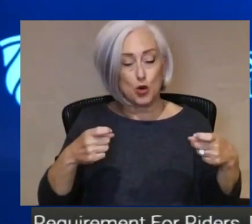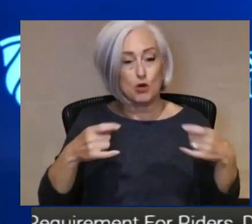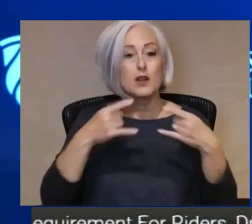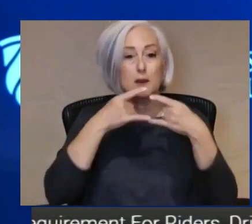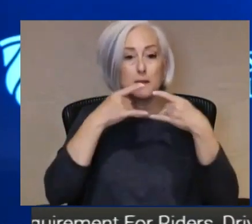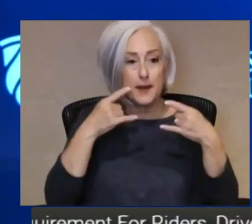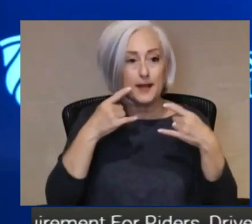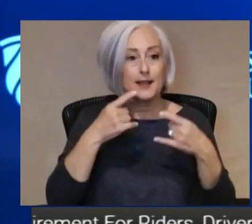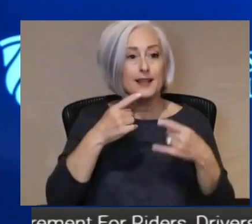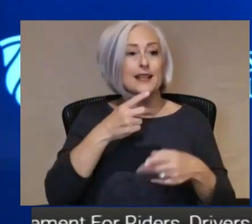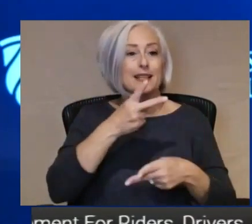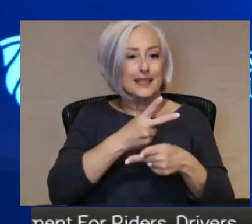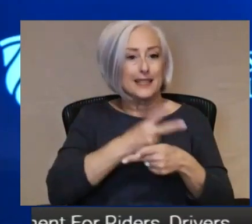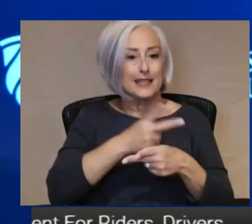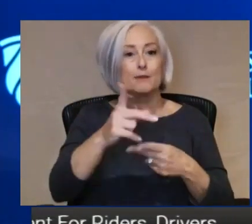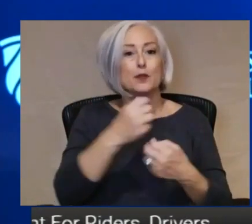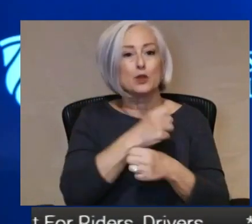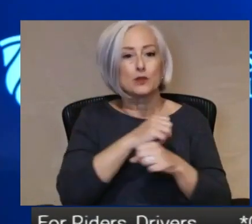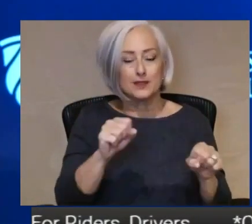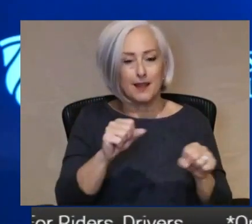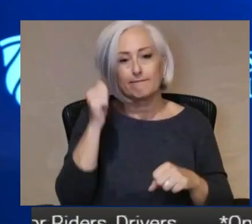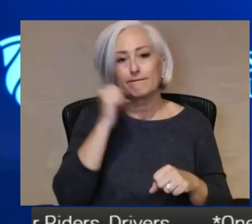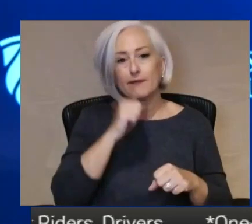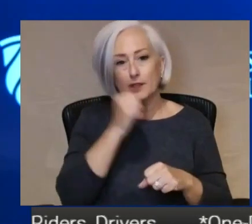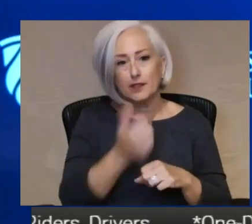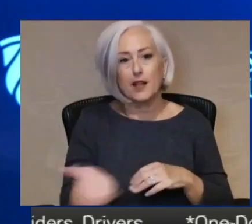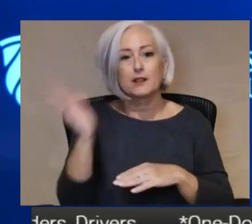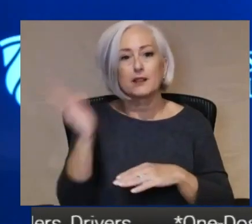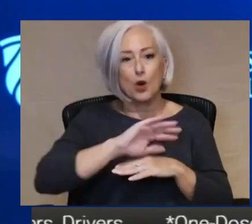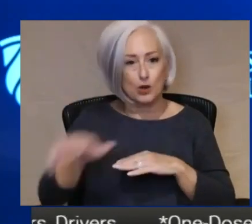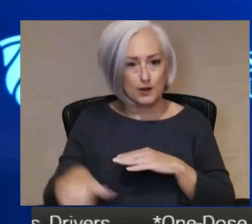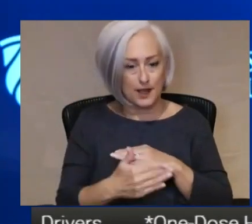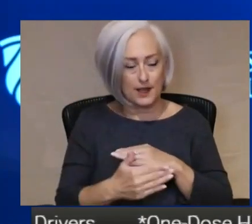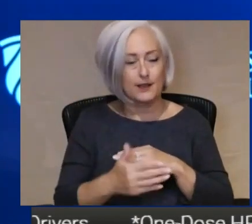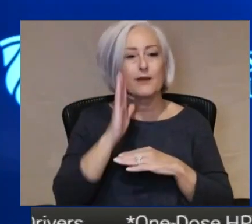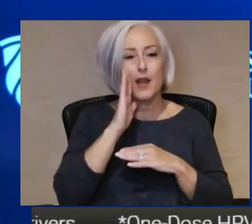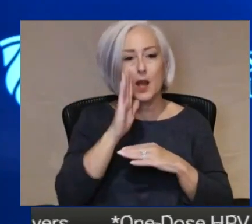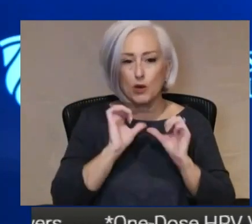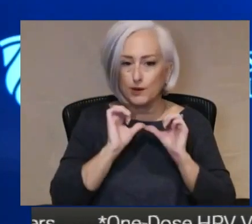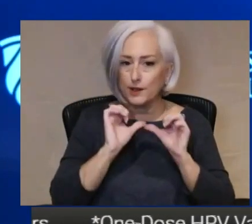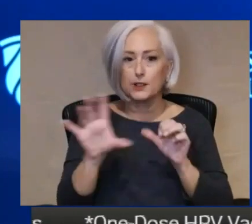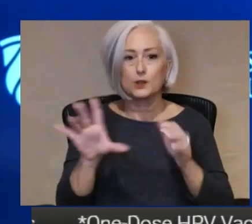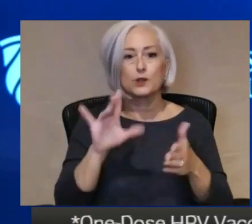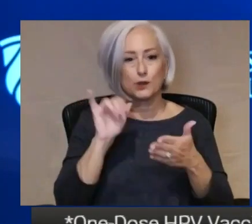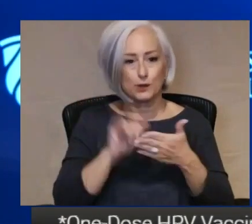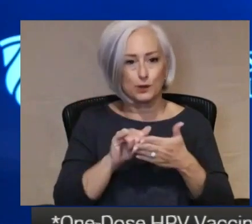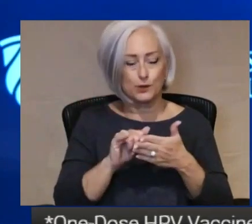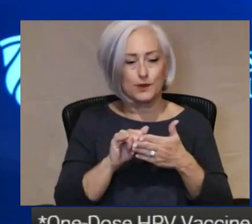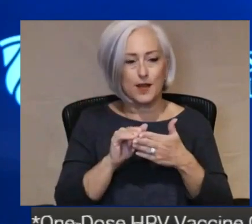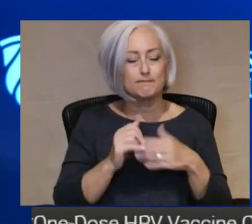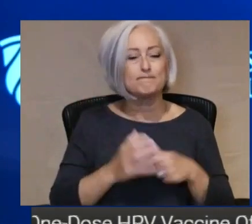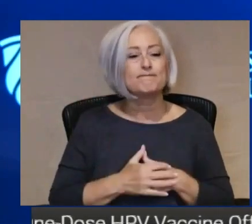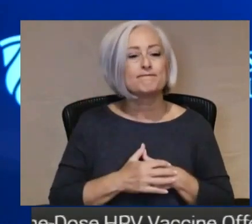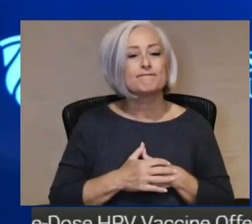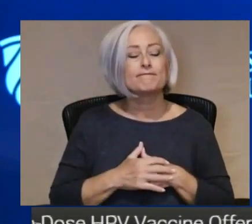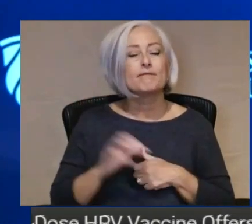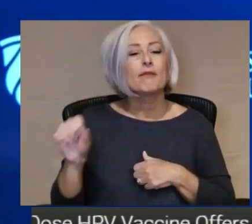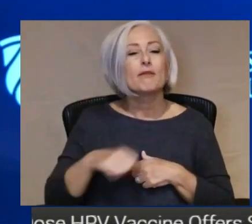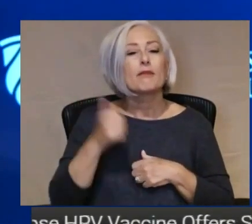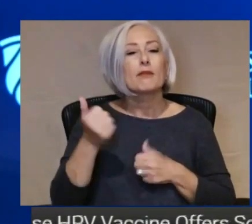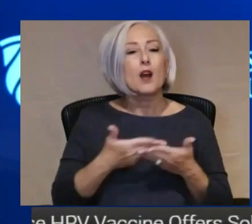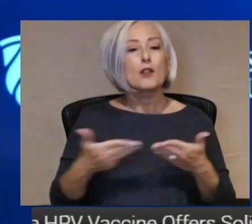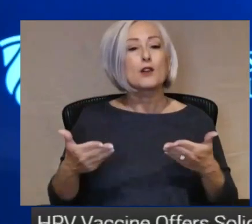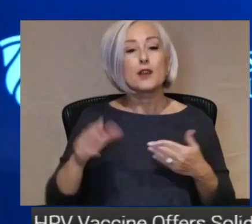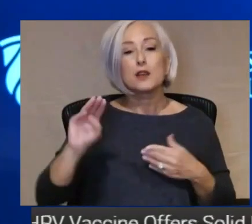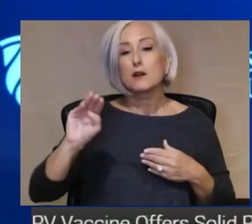safe all the day long, and they will in the next wave as well. Another big piece of news is that Moderna is saying that